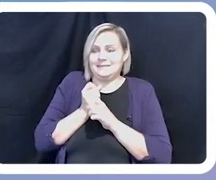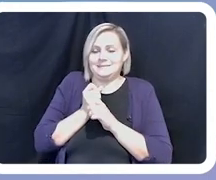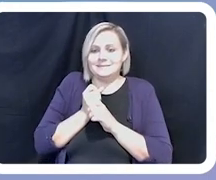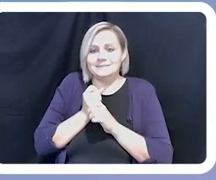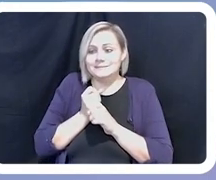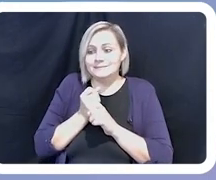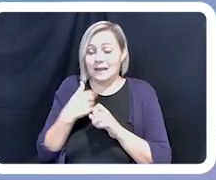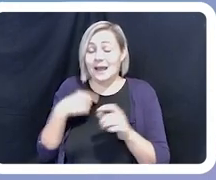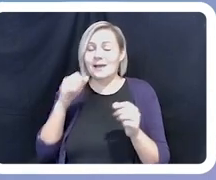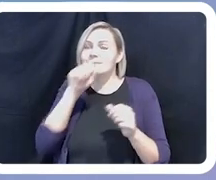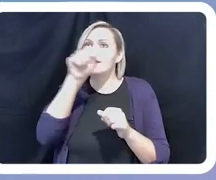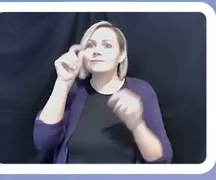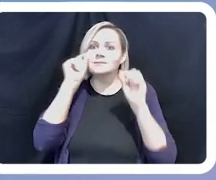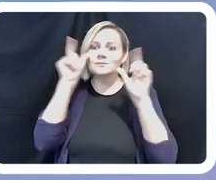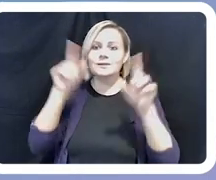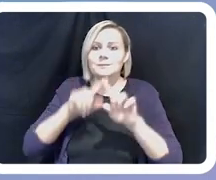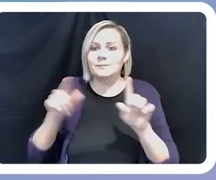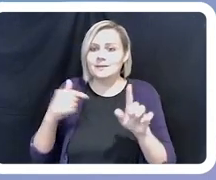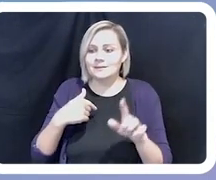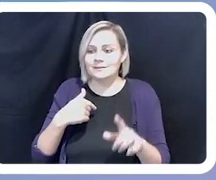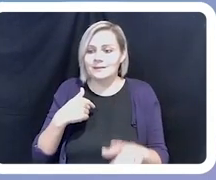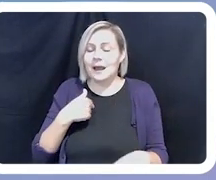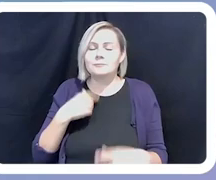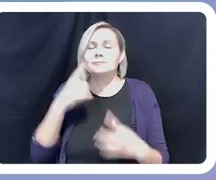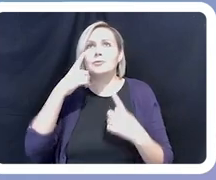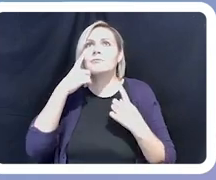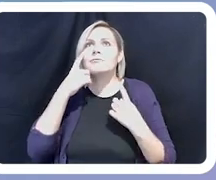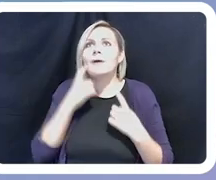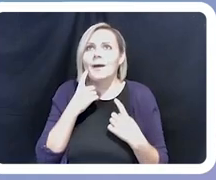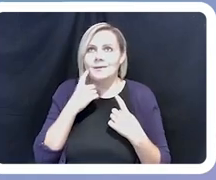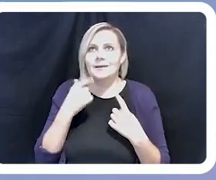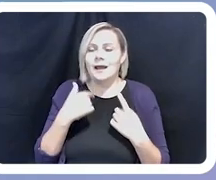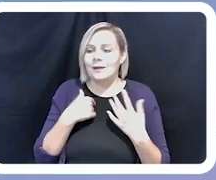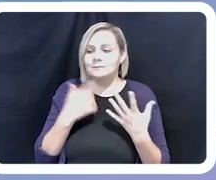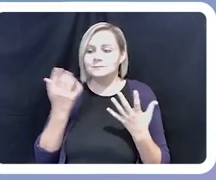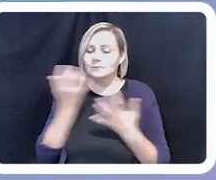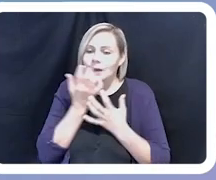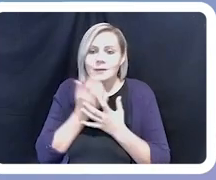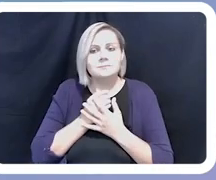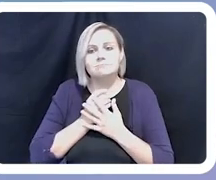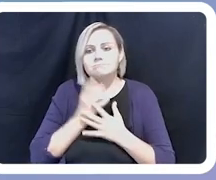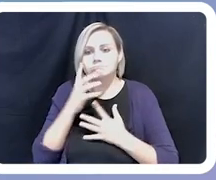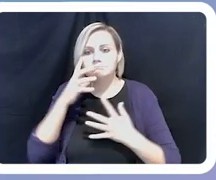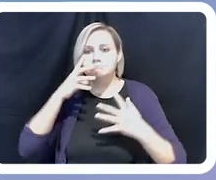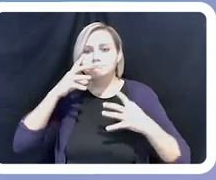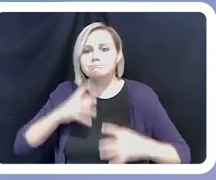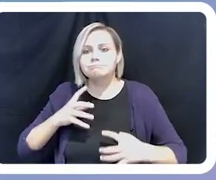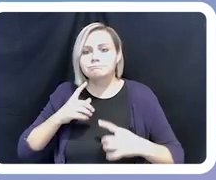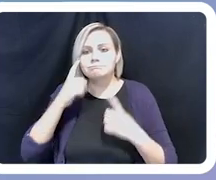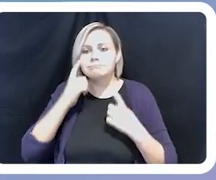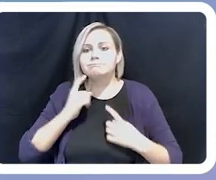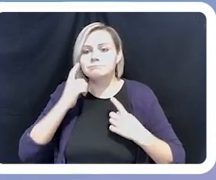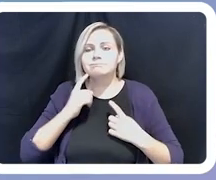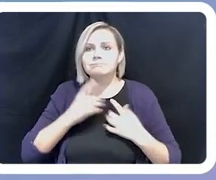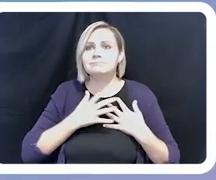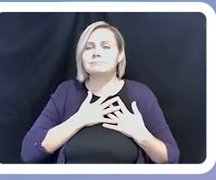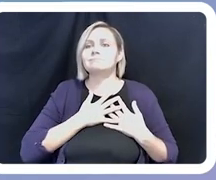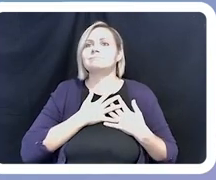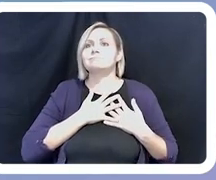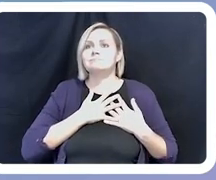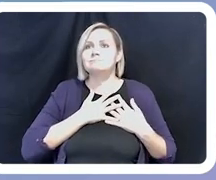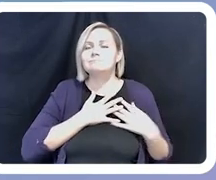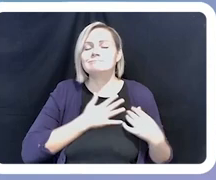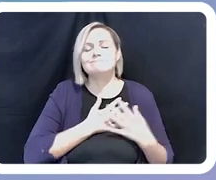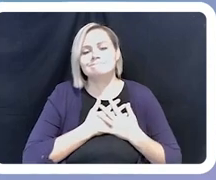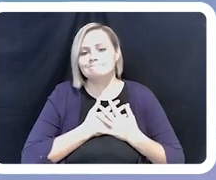even expect to get it. I love surprises, but I was in tears. Mm-hmm. I was working like how we were all